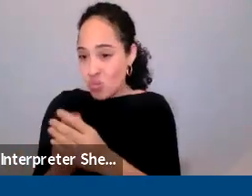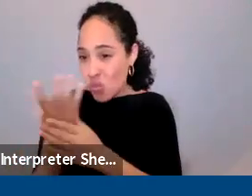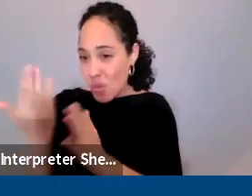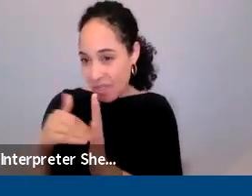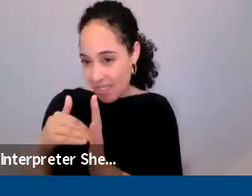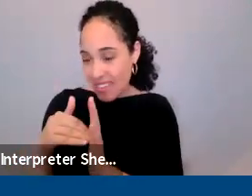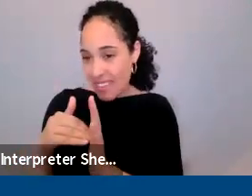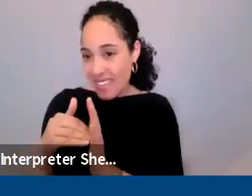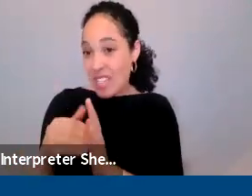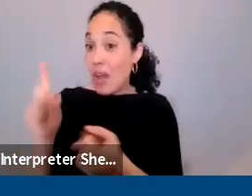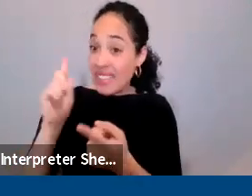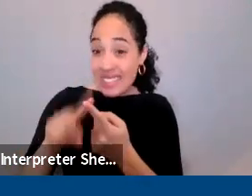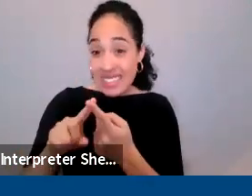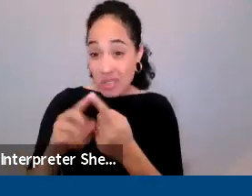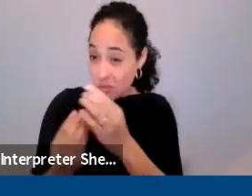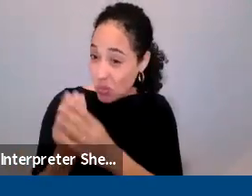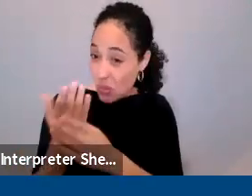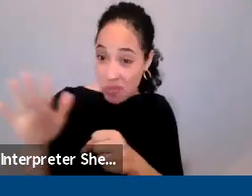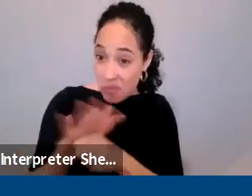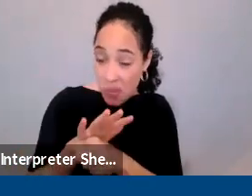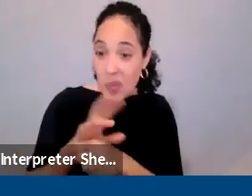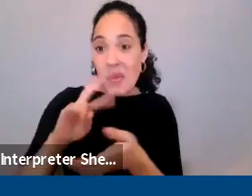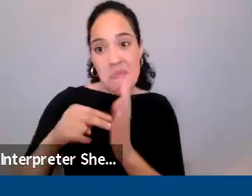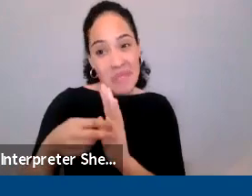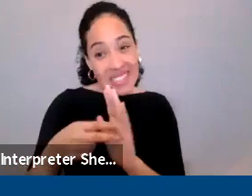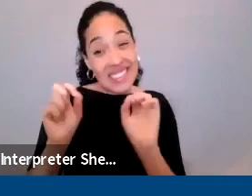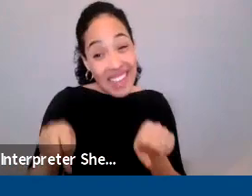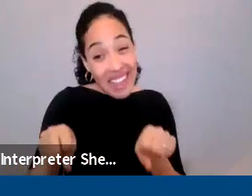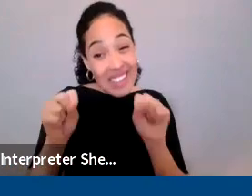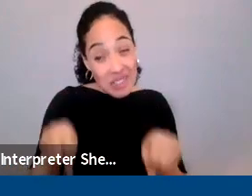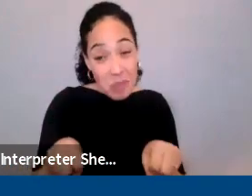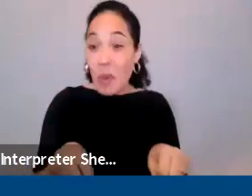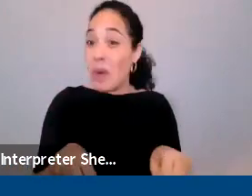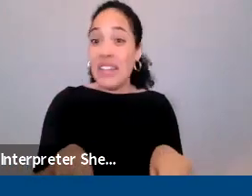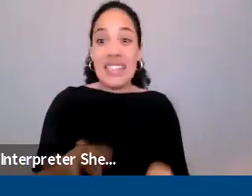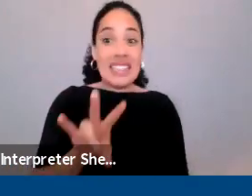be maybe 7 years, 10 years, just really depending